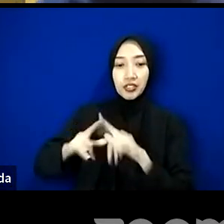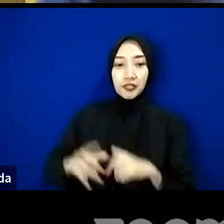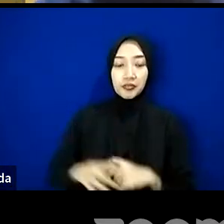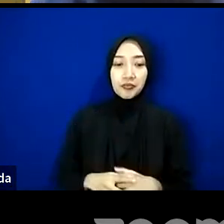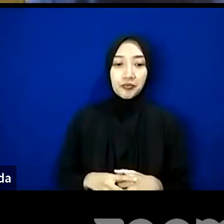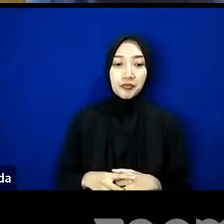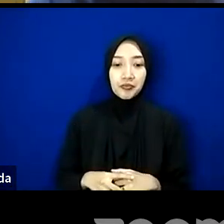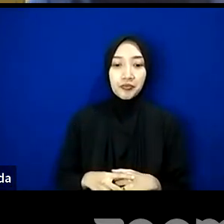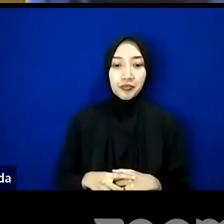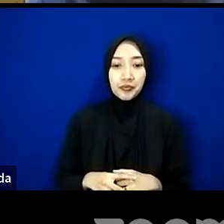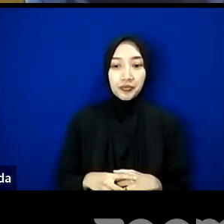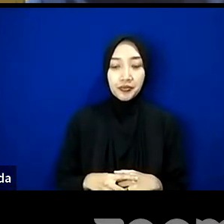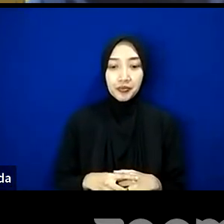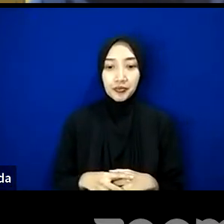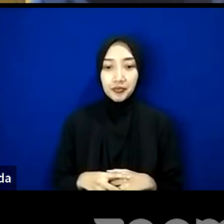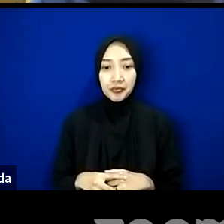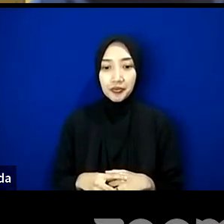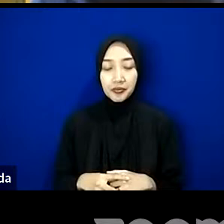yeah,